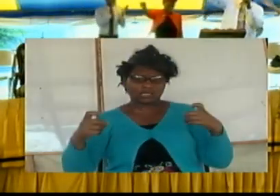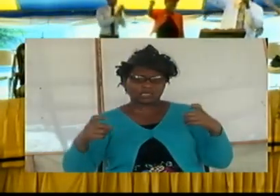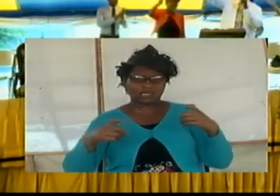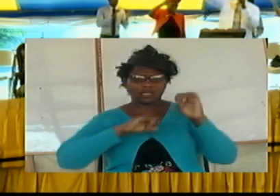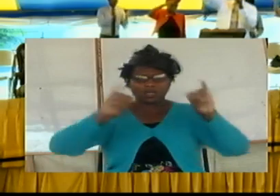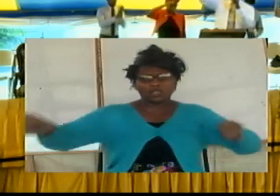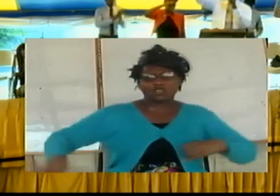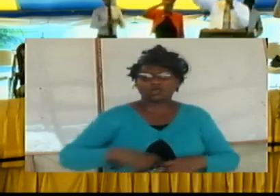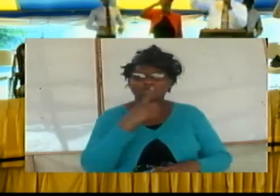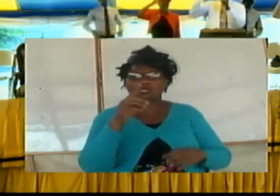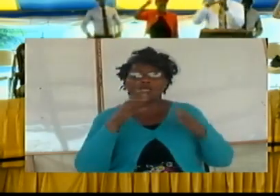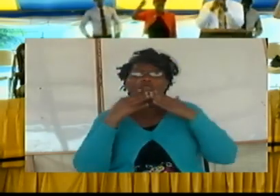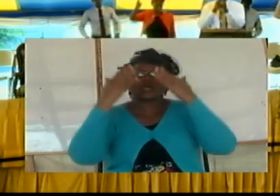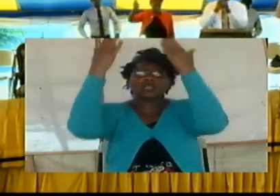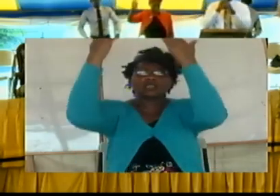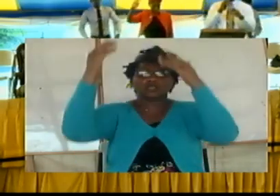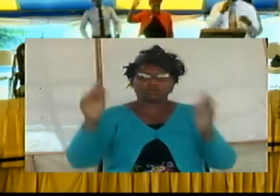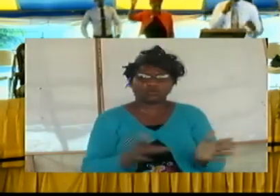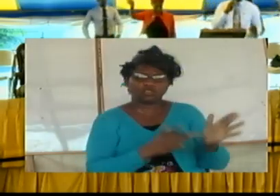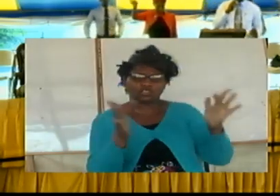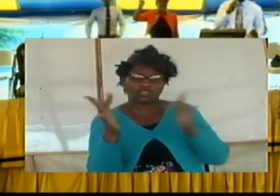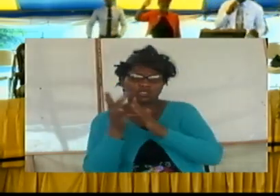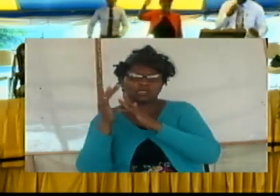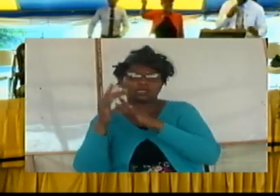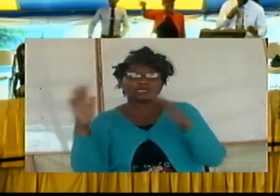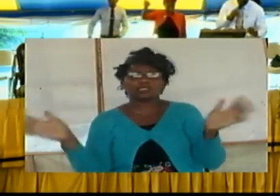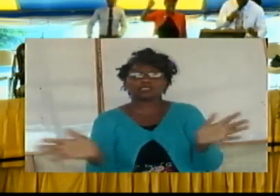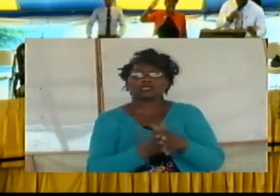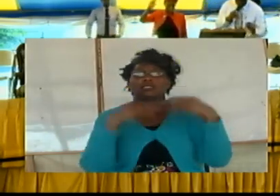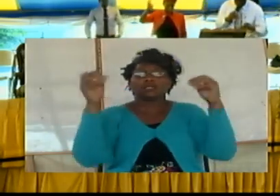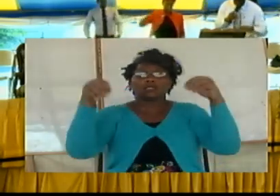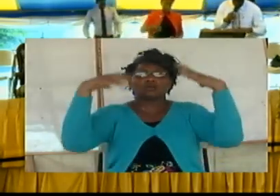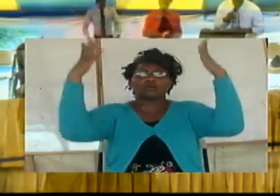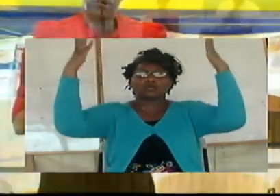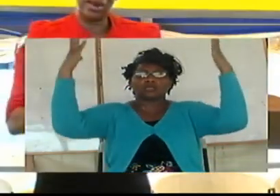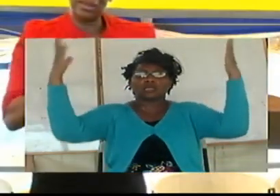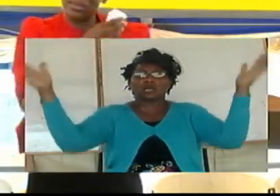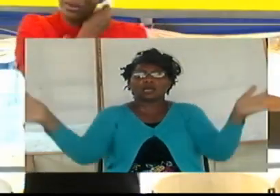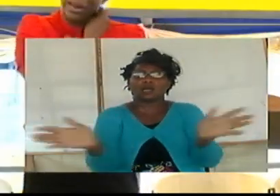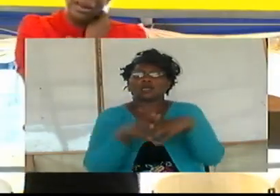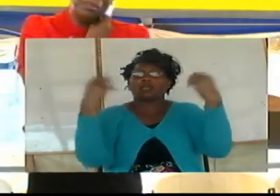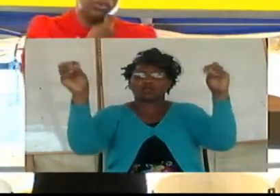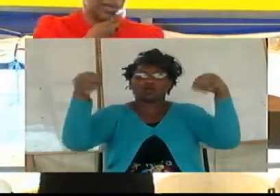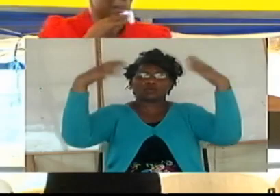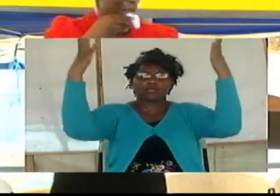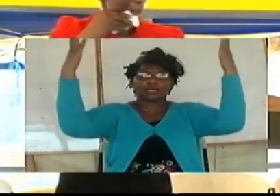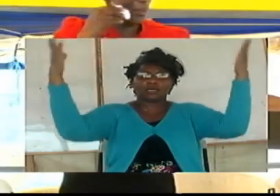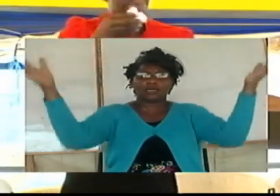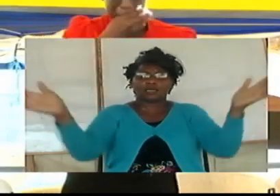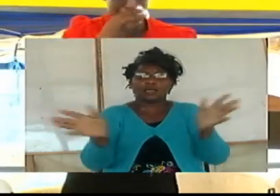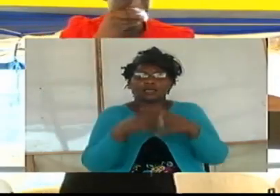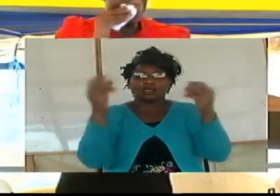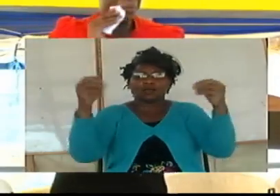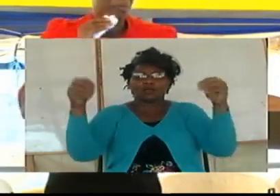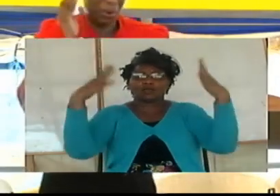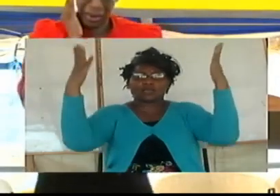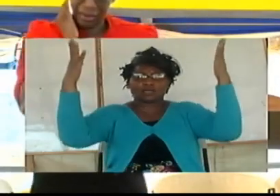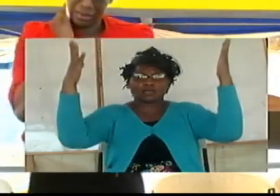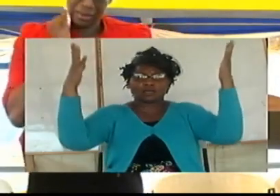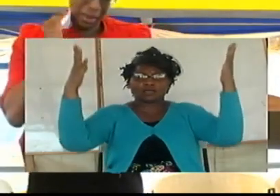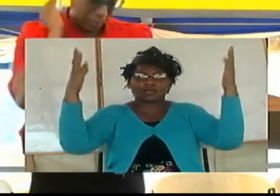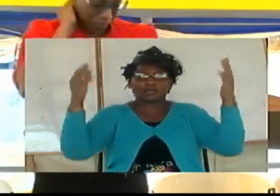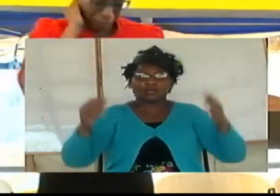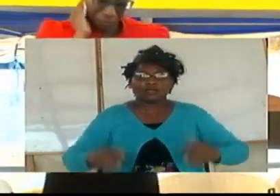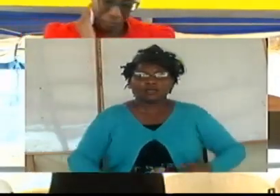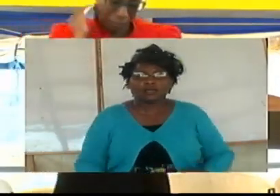Jesus. Hallelujah. Hallelujah. Hallelujah. Hallelujah. Hallelujah. Hallelujah. Hallelujah.